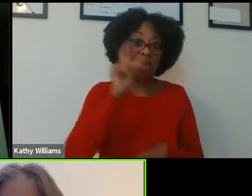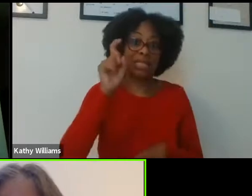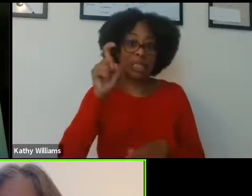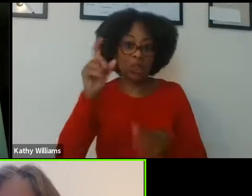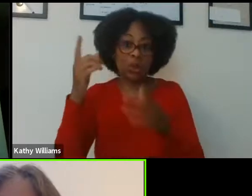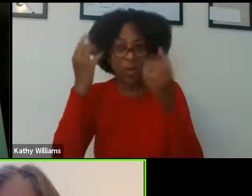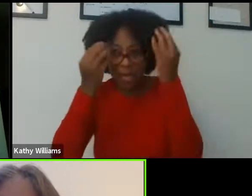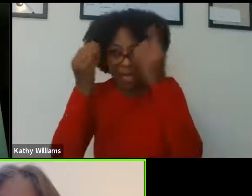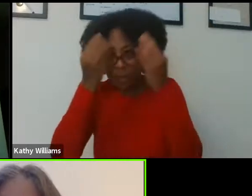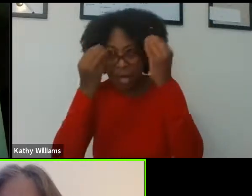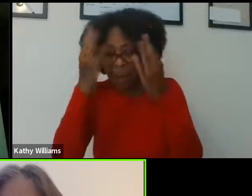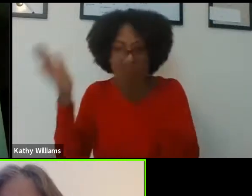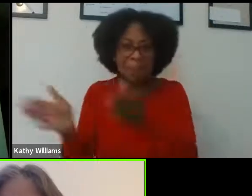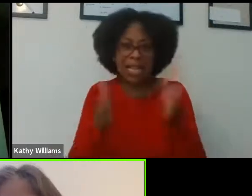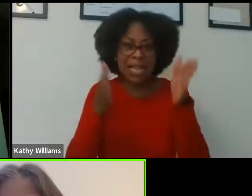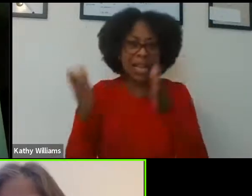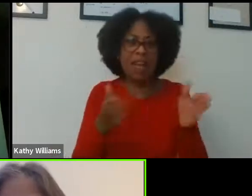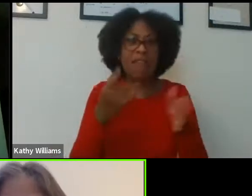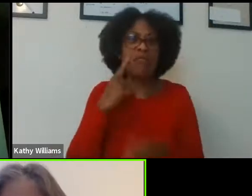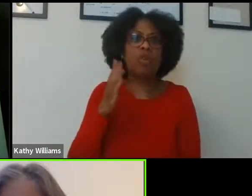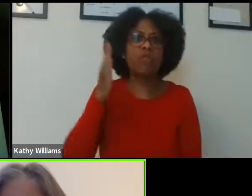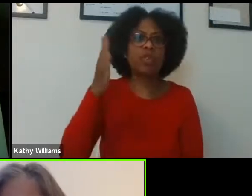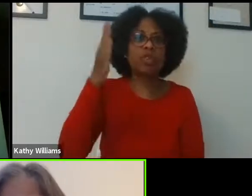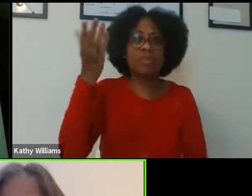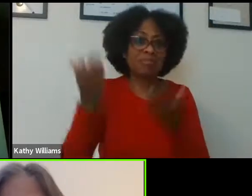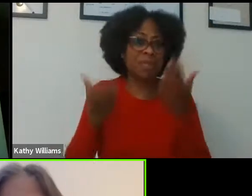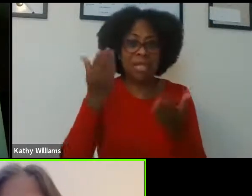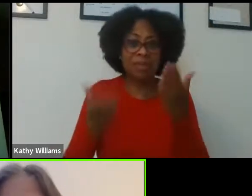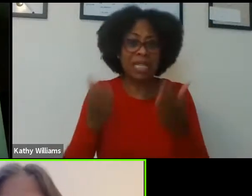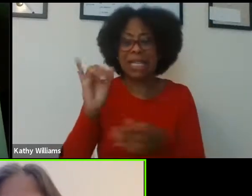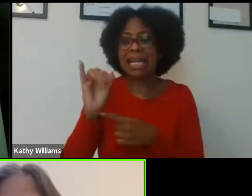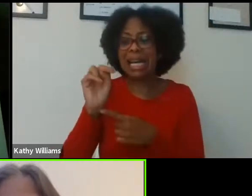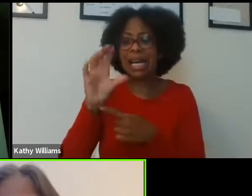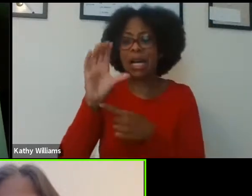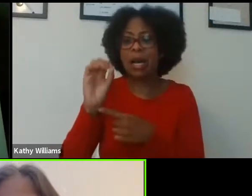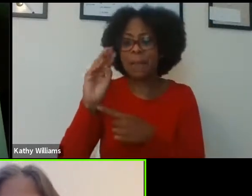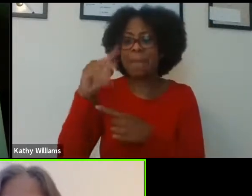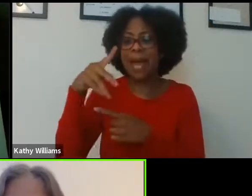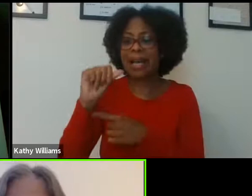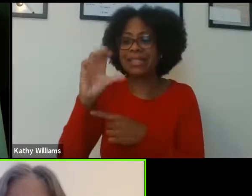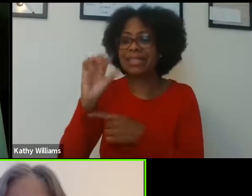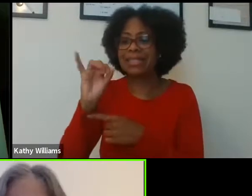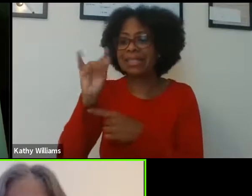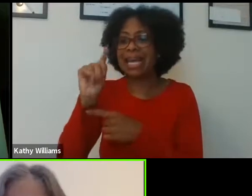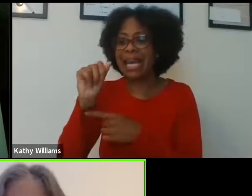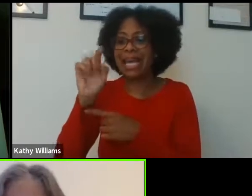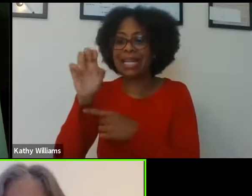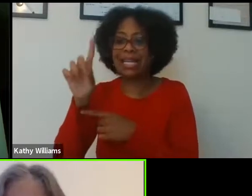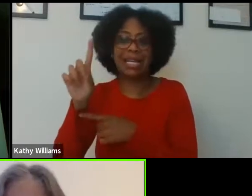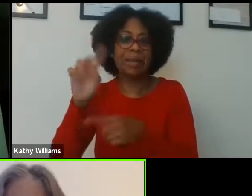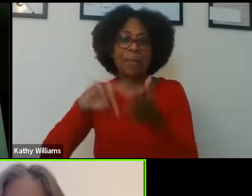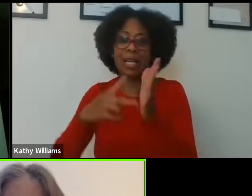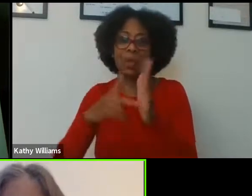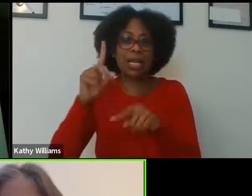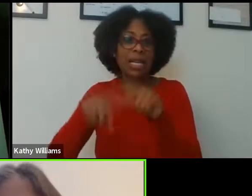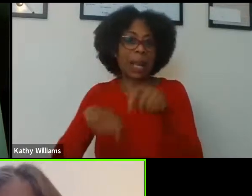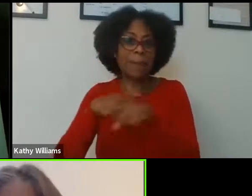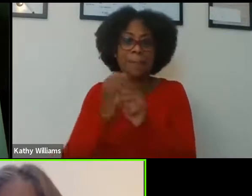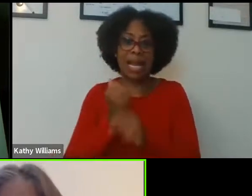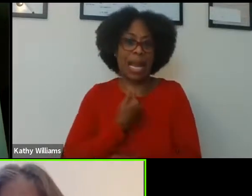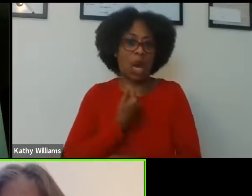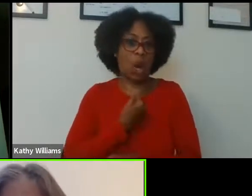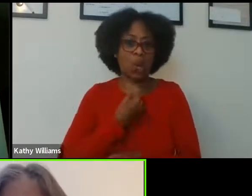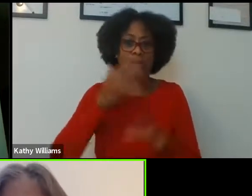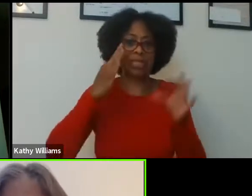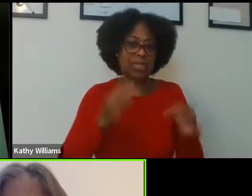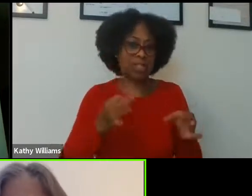future time when we may be what's called incapacitated or unable to make our own decisions. So we're going to be